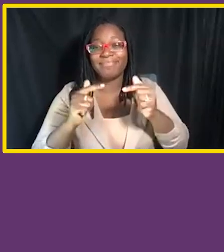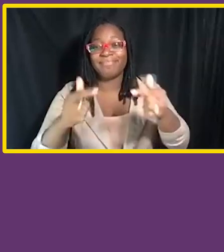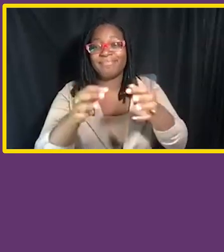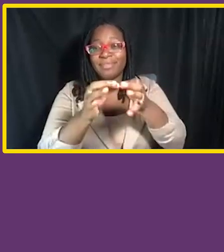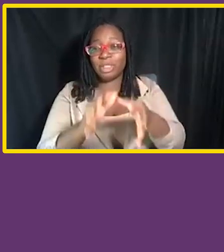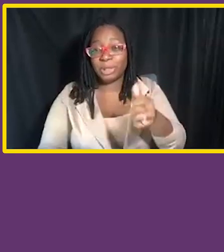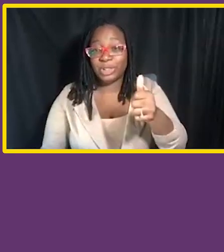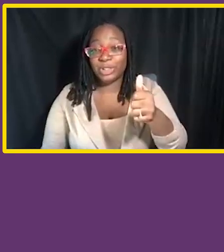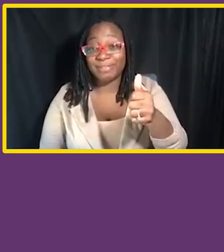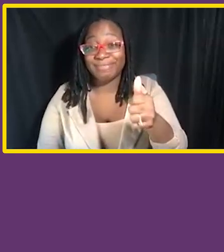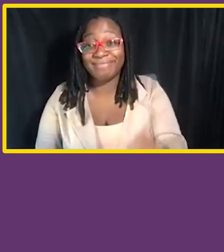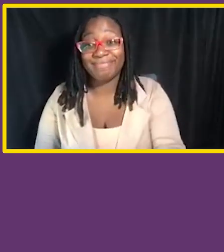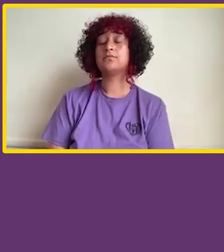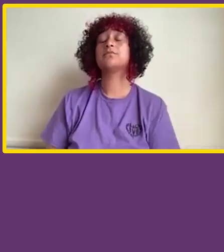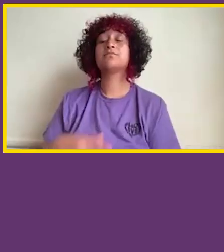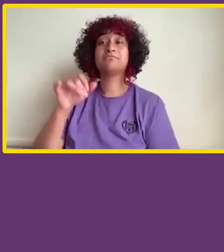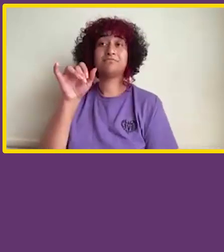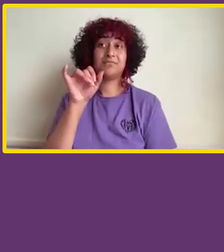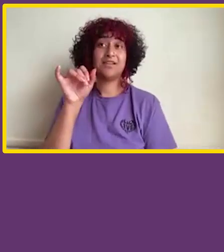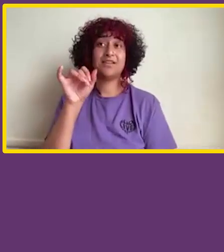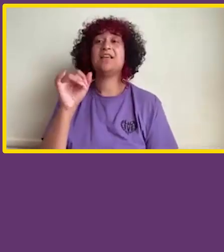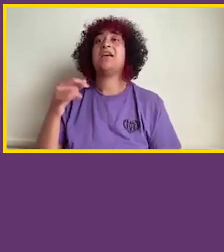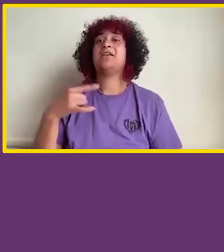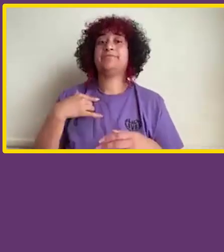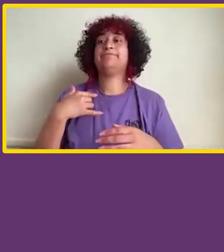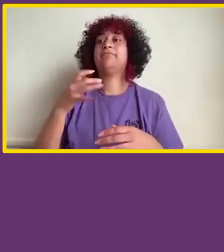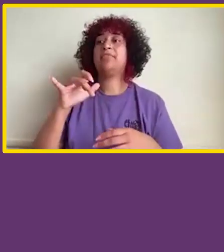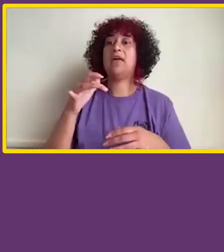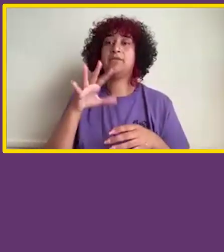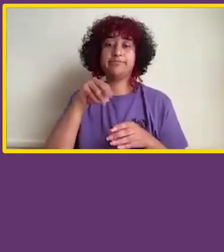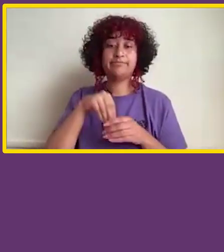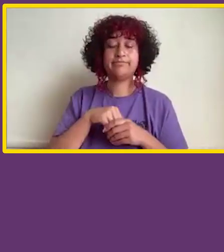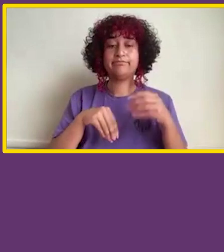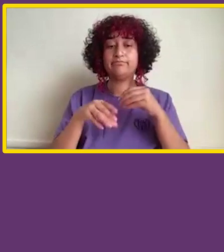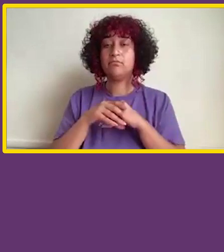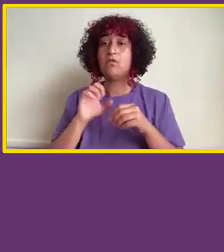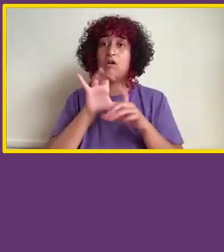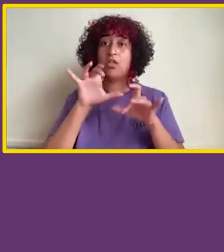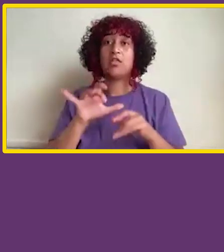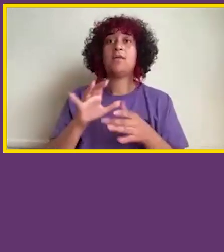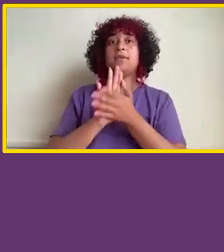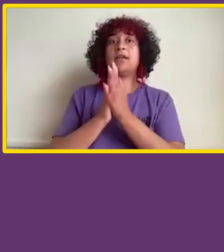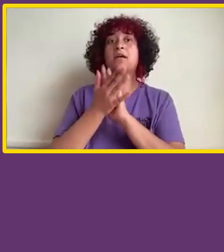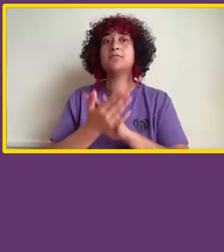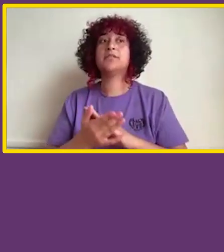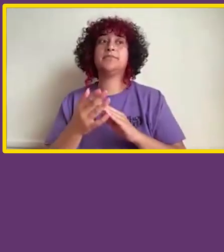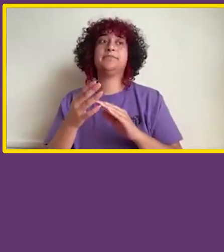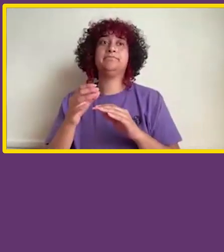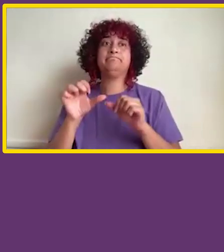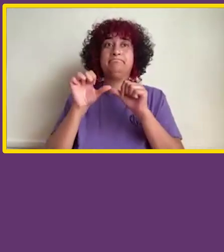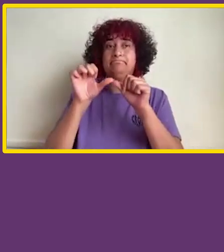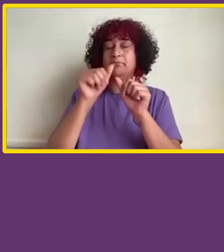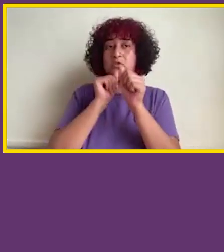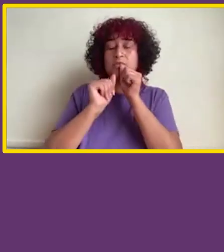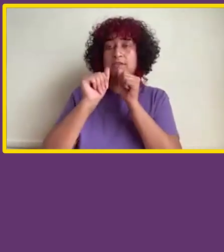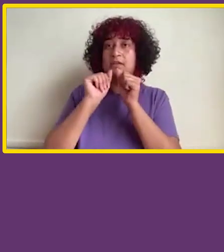of a decision. It's like, no, this is survival. And there's a recognition, at least on a somatic, on a body level, from people who are not